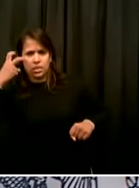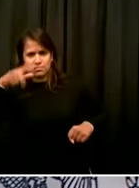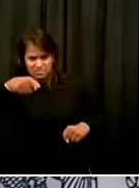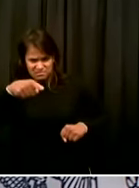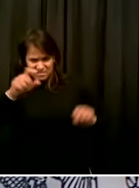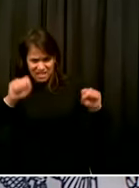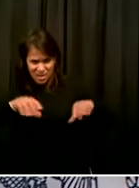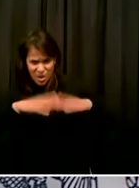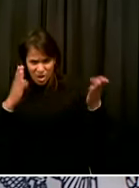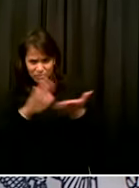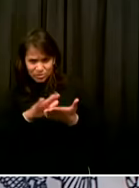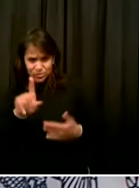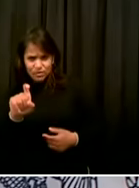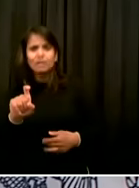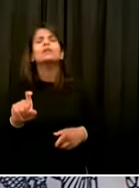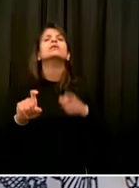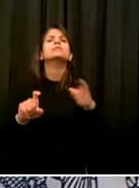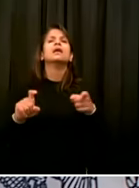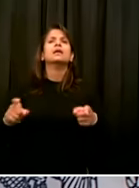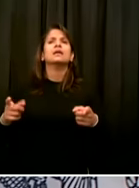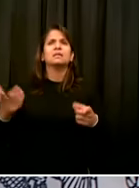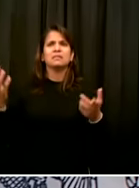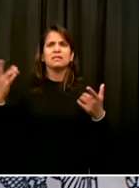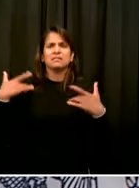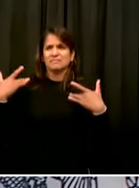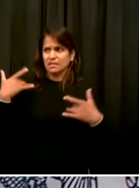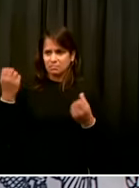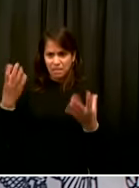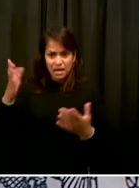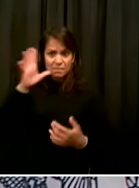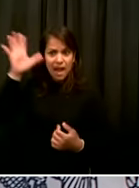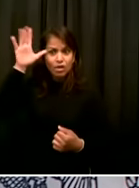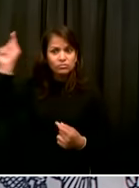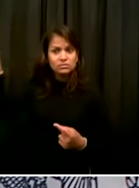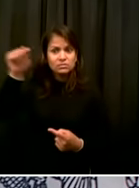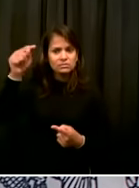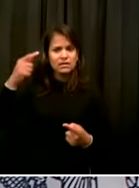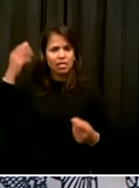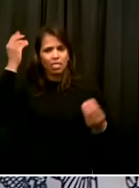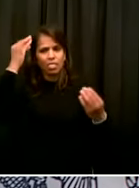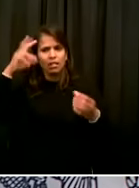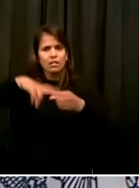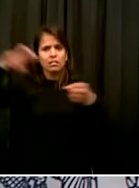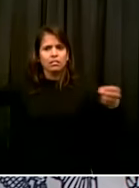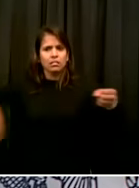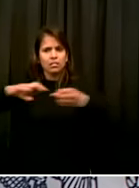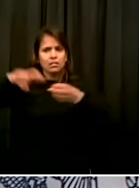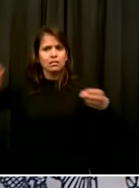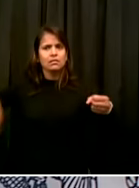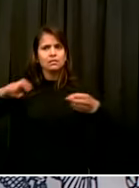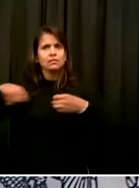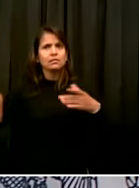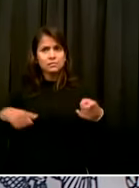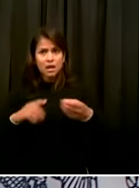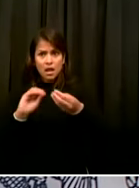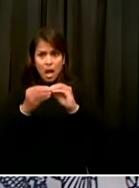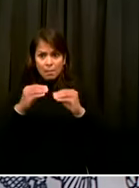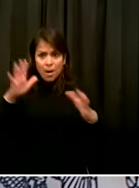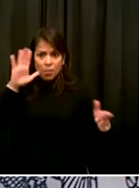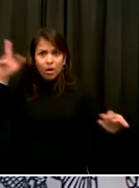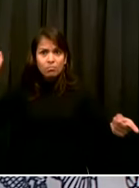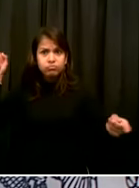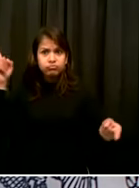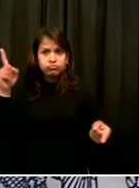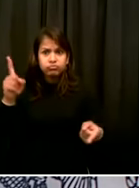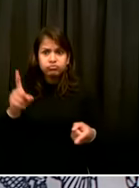have lost confidence in the DOE to handle schools reopening? Well, first of all, Marla, I talk about